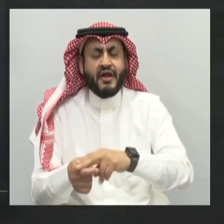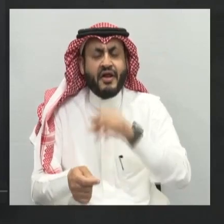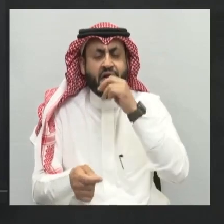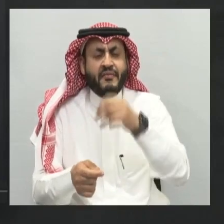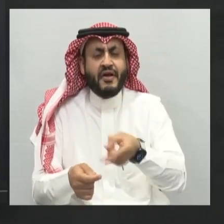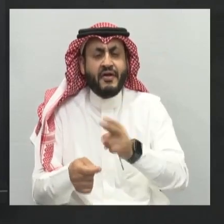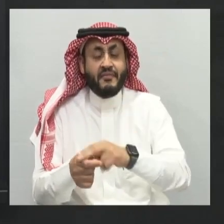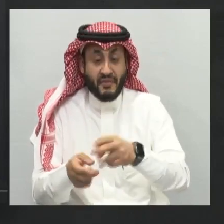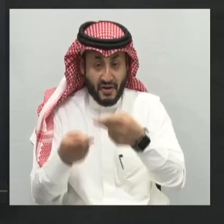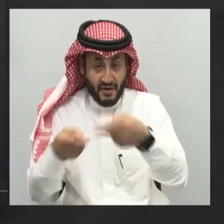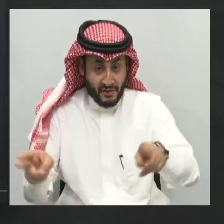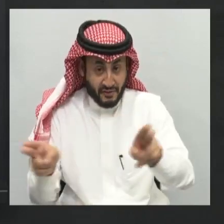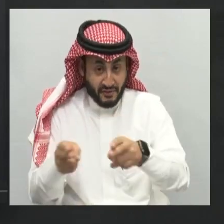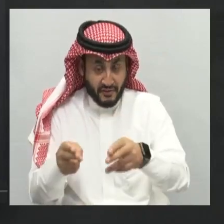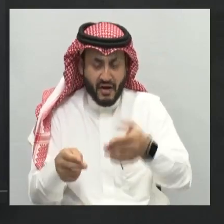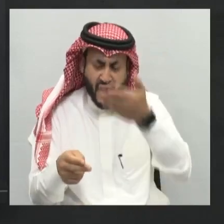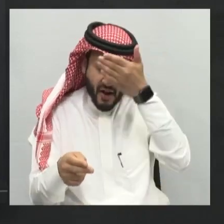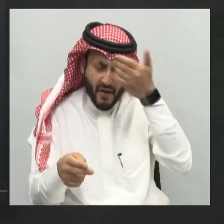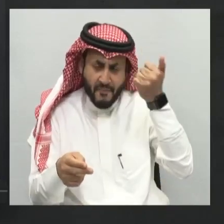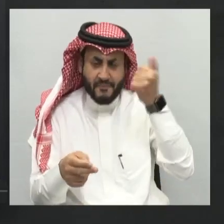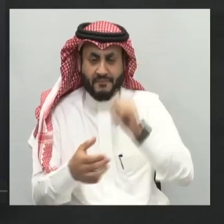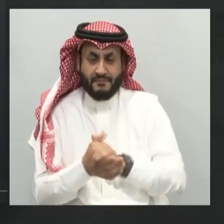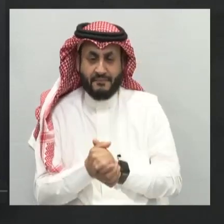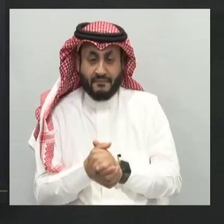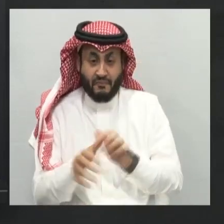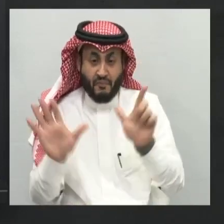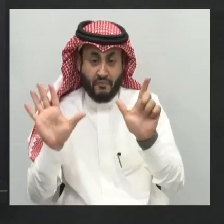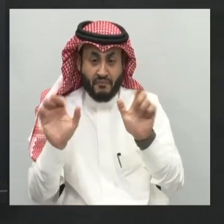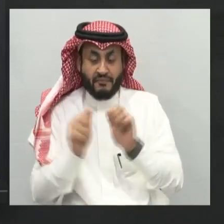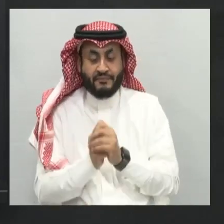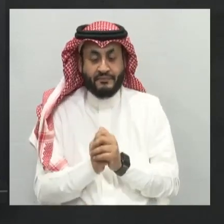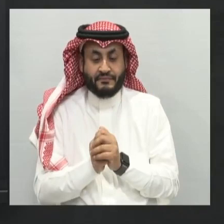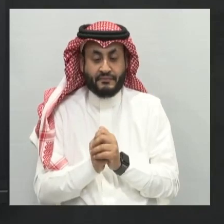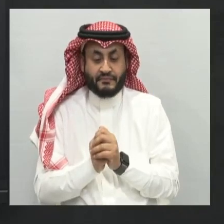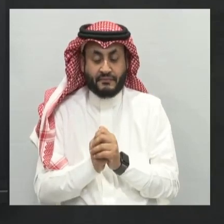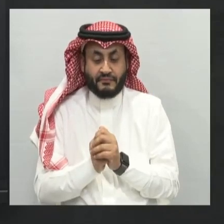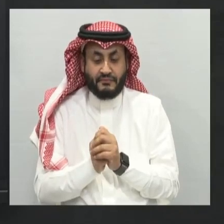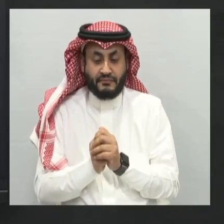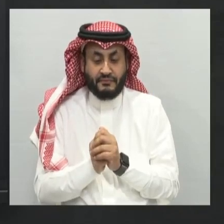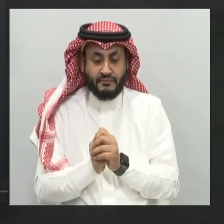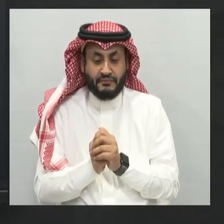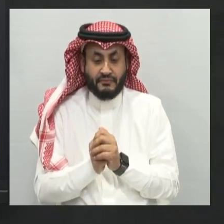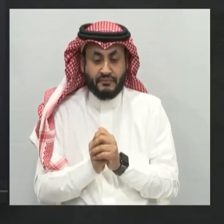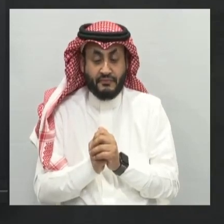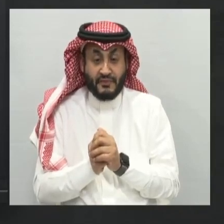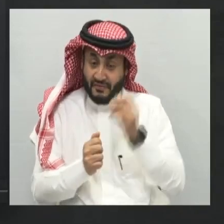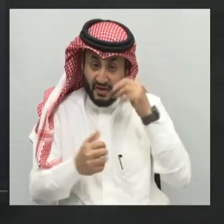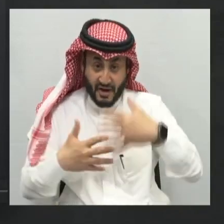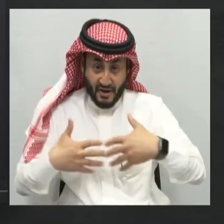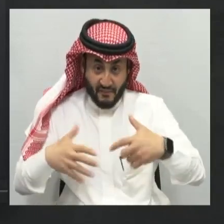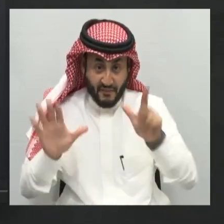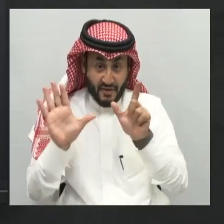of the week with a rhythm, you remember the days of the week, right? So maybe at your own time, you can have fun with the days of the